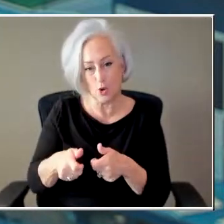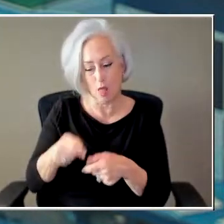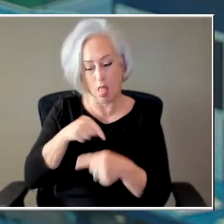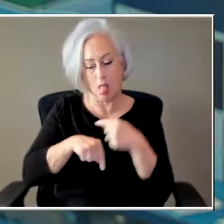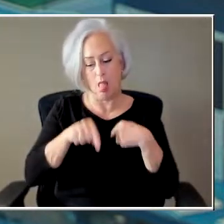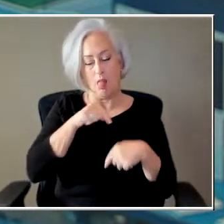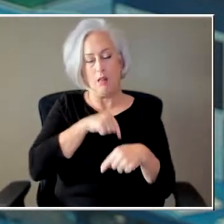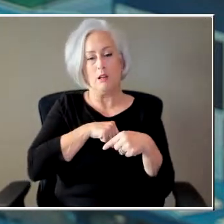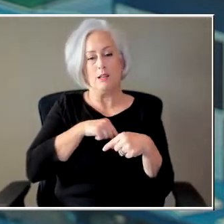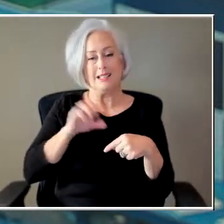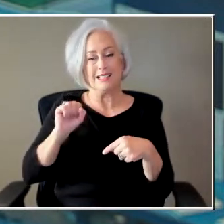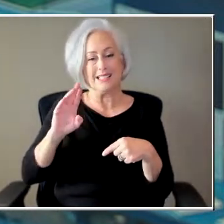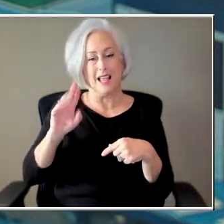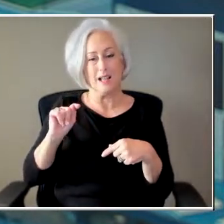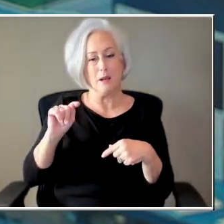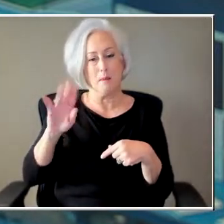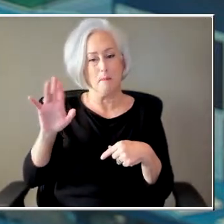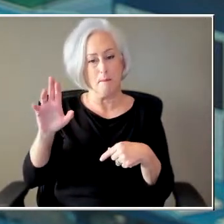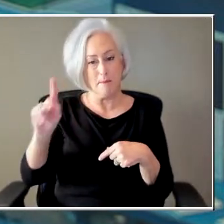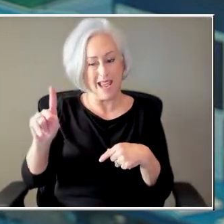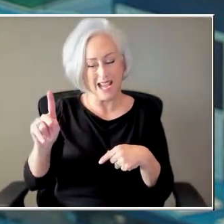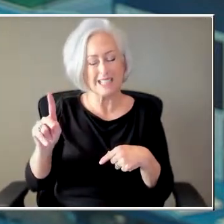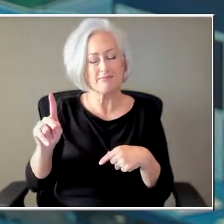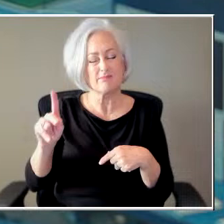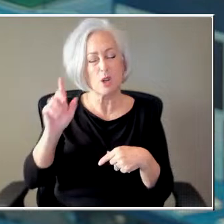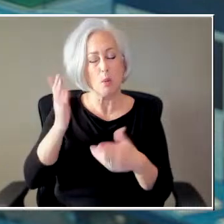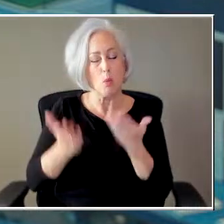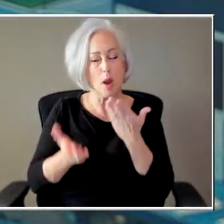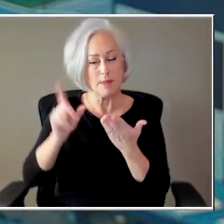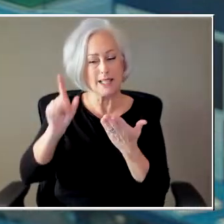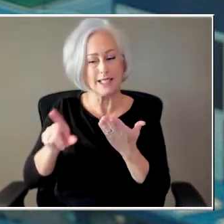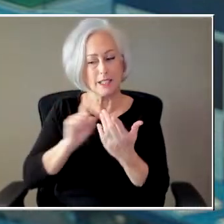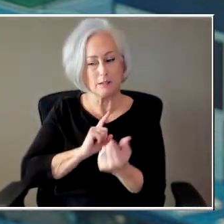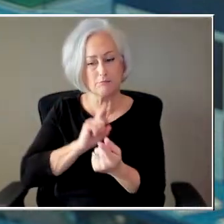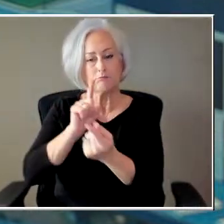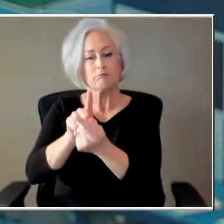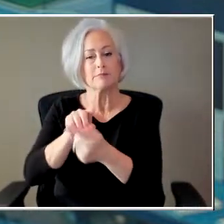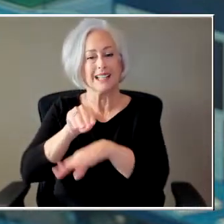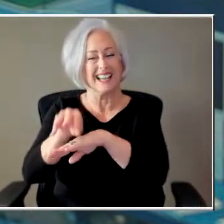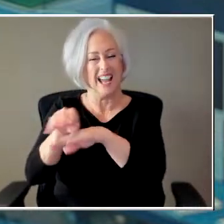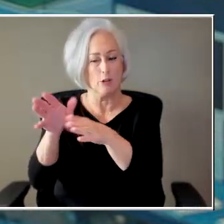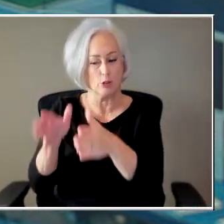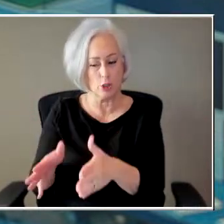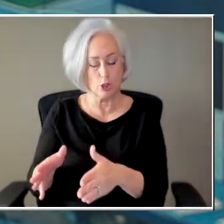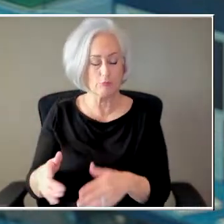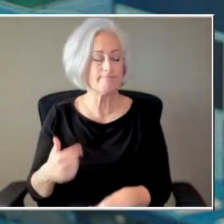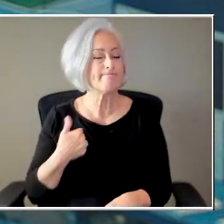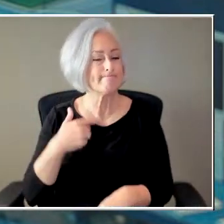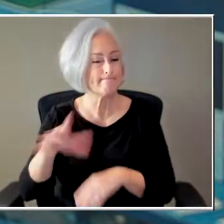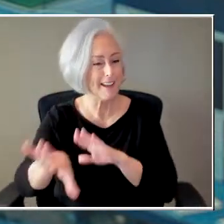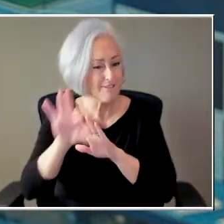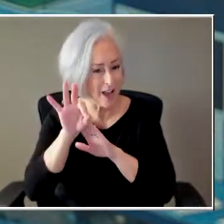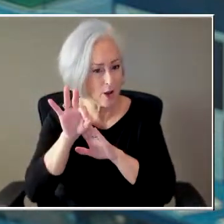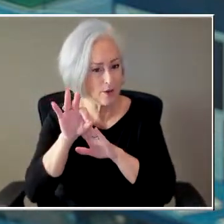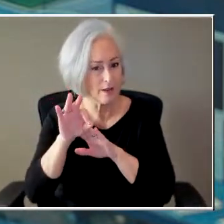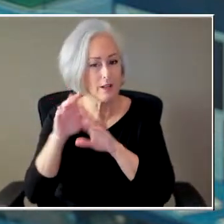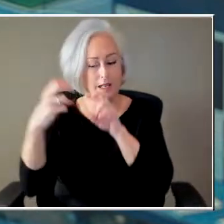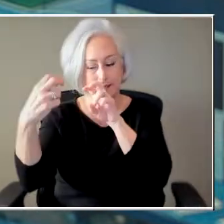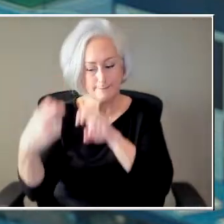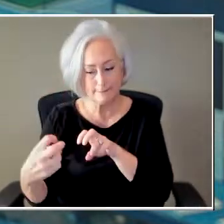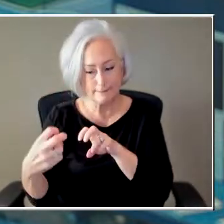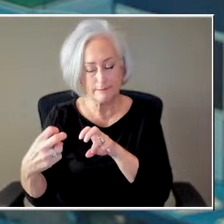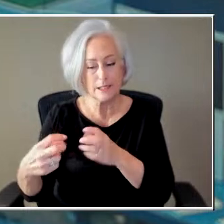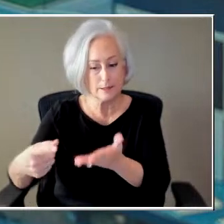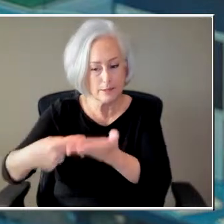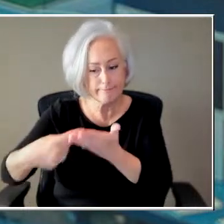should find, counseling. So I was able to, and, I saw this counselor for several months,